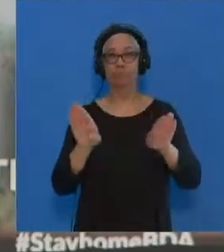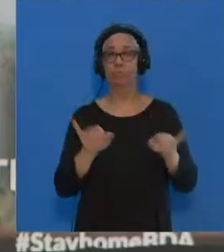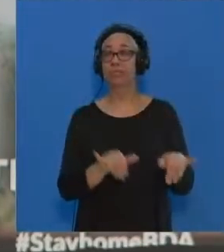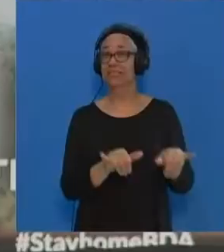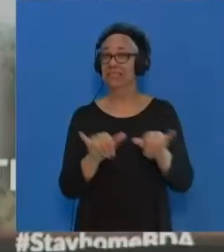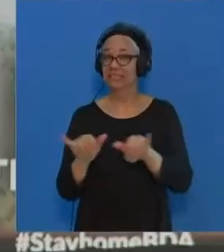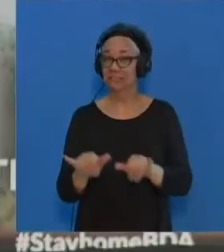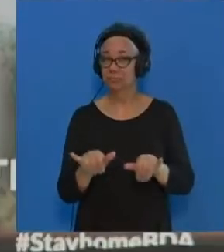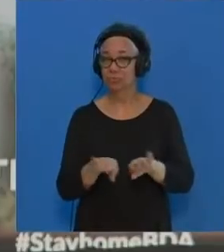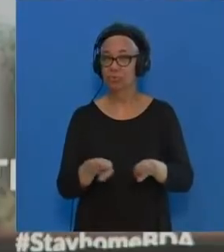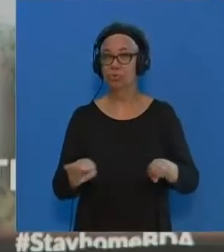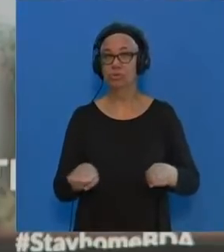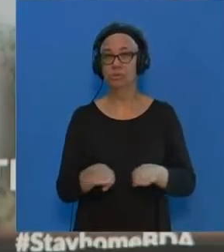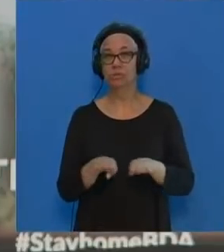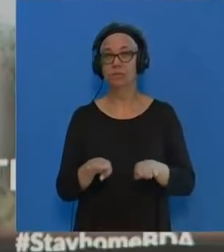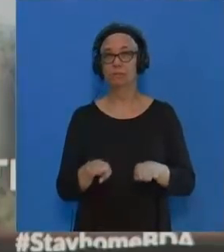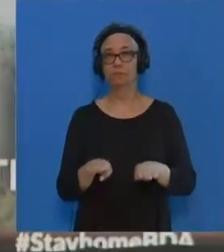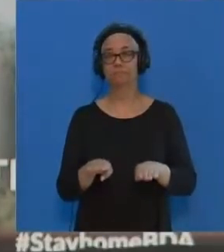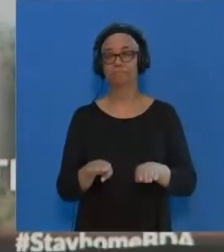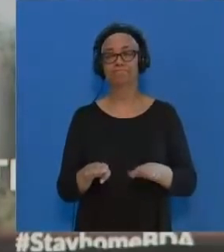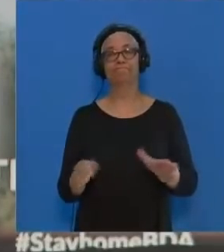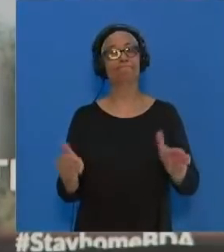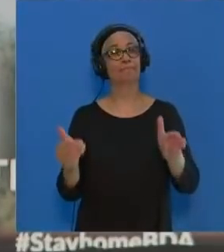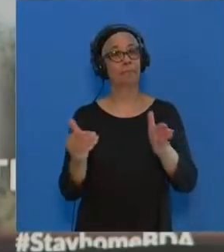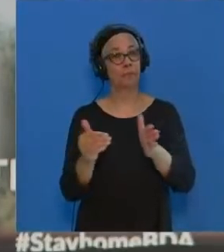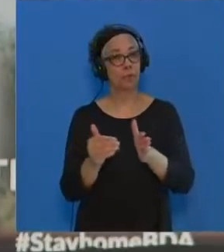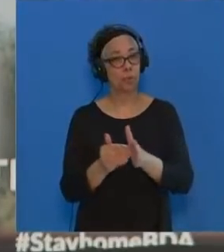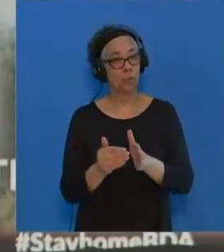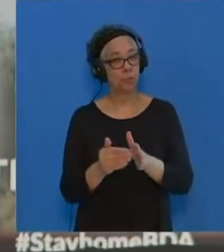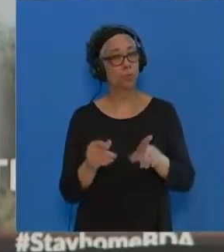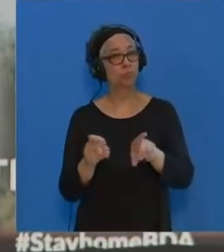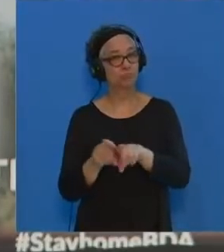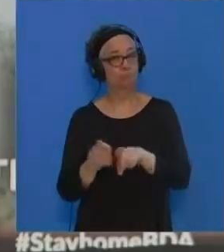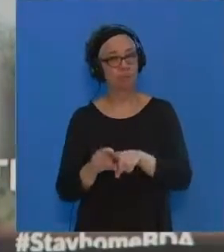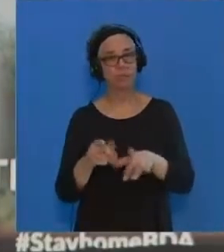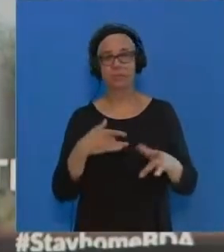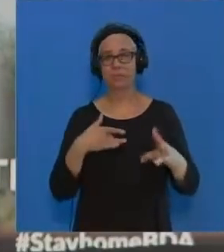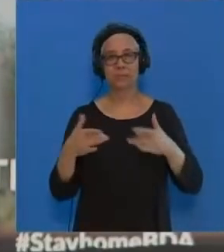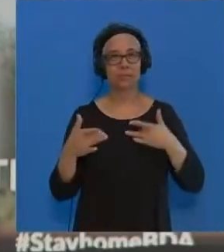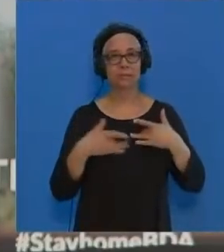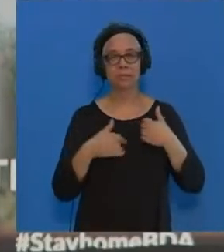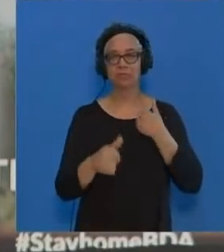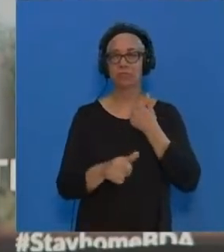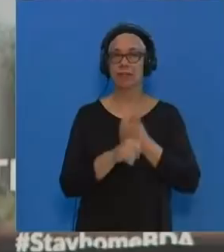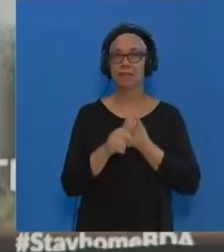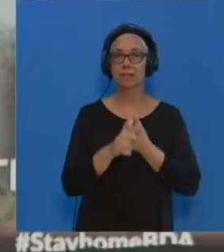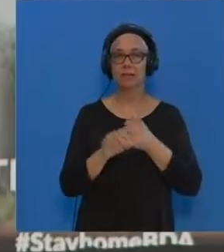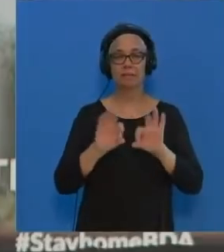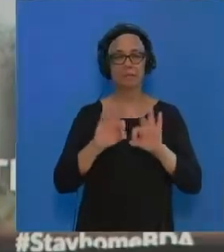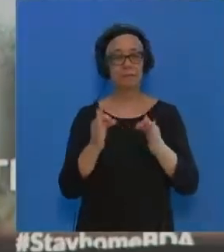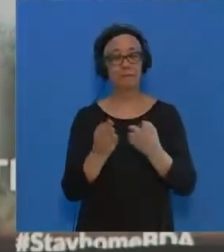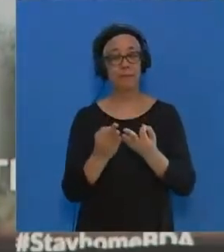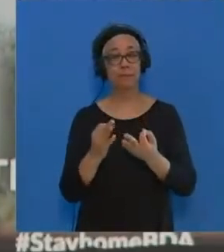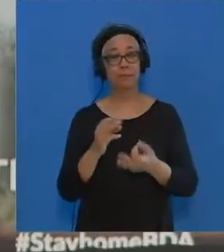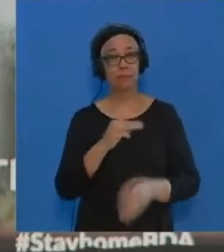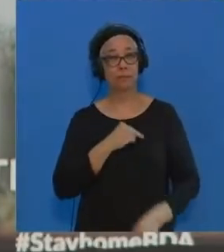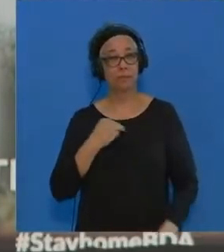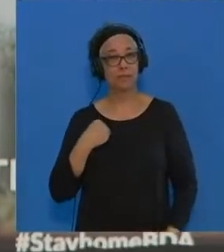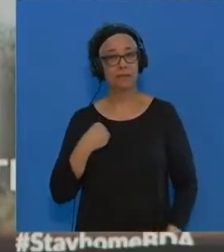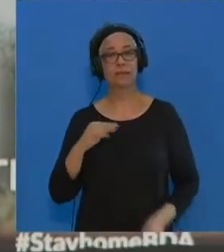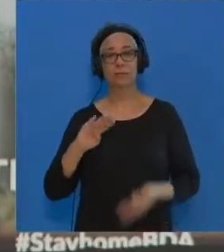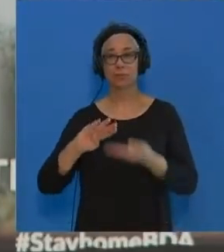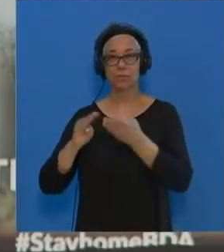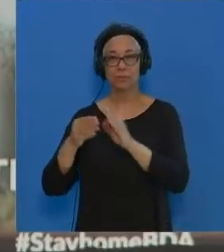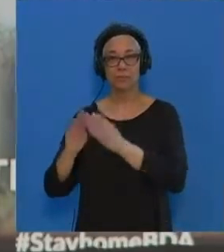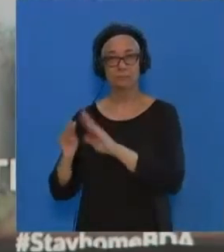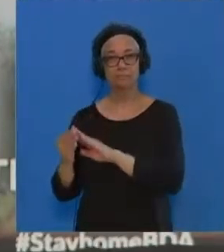do, and are also concerned about the potential risks to our loved ones and our community.